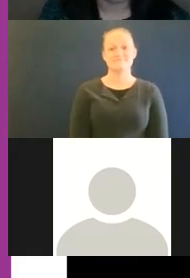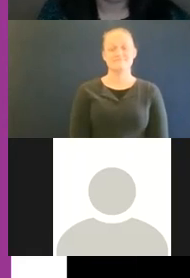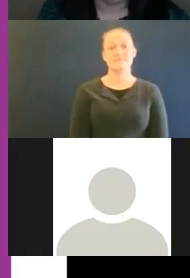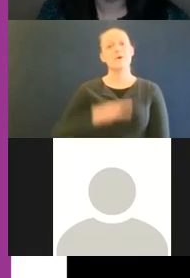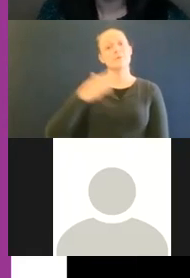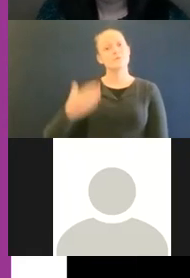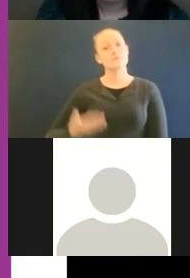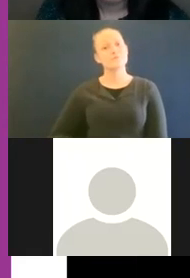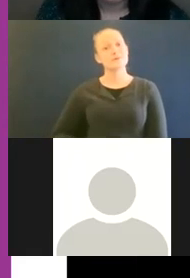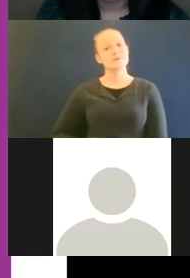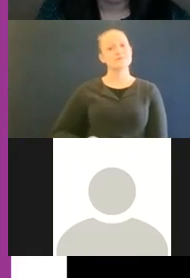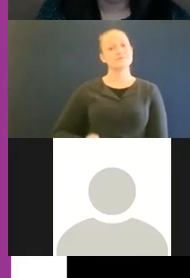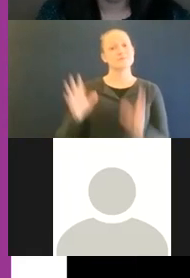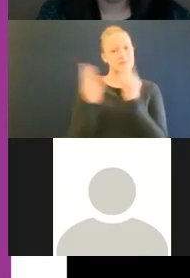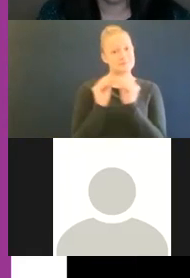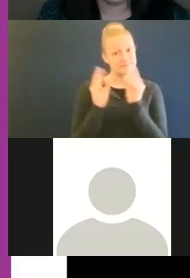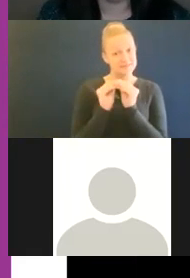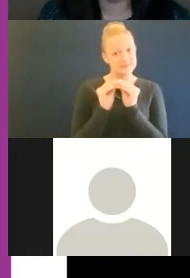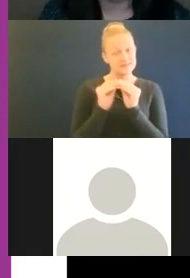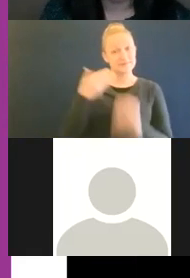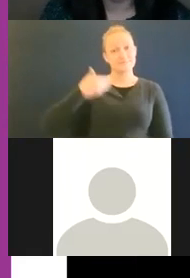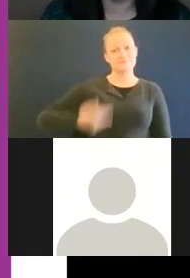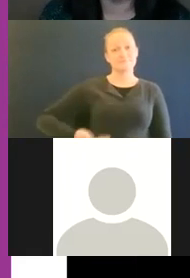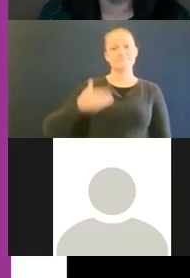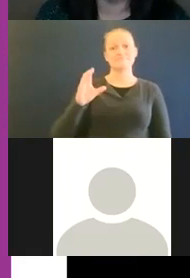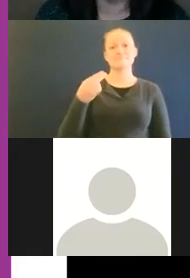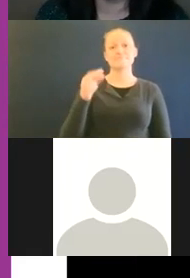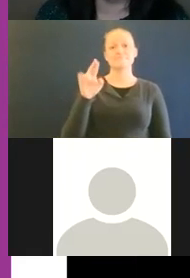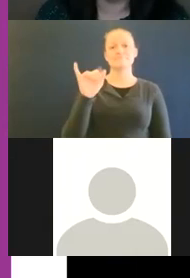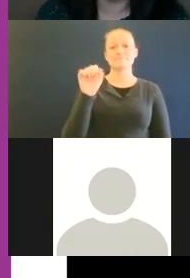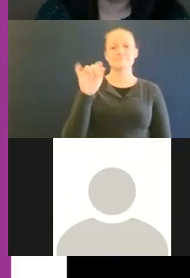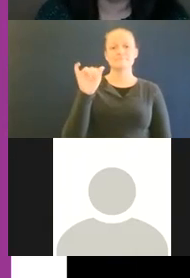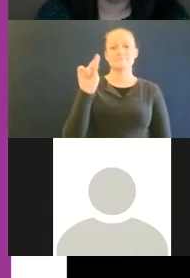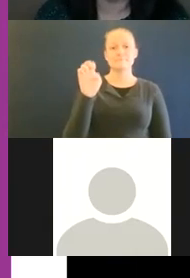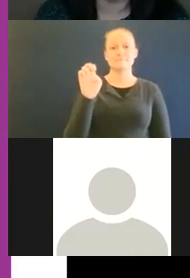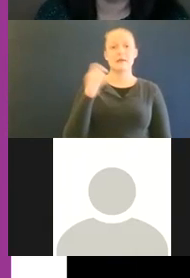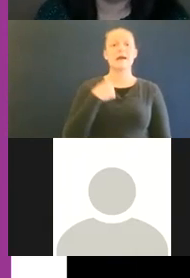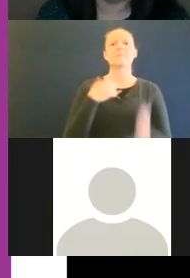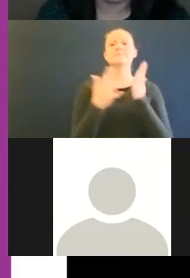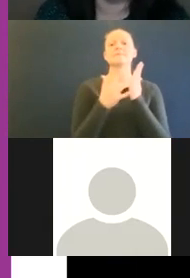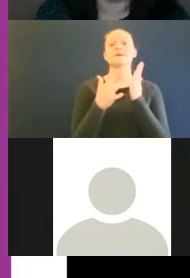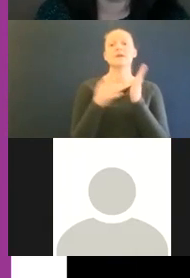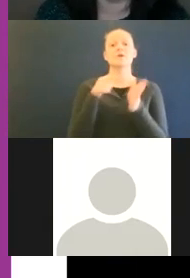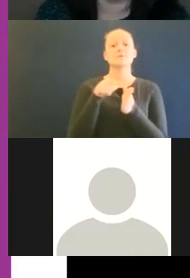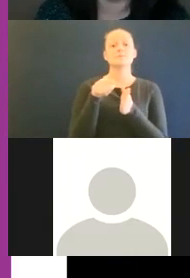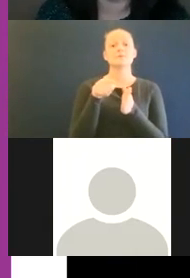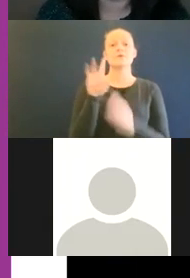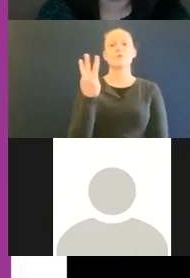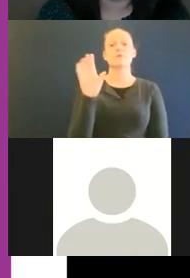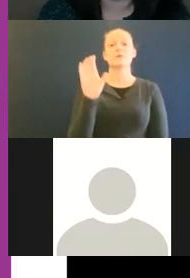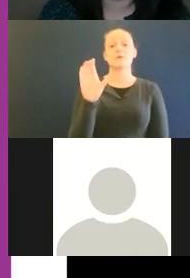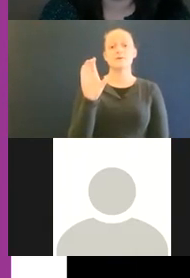our session. I'm Christine Ham. I am an assistive technology specialist for Wake County Public